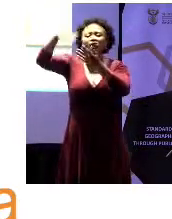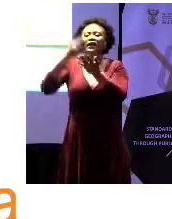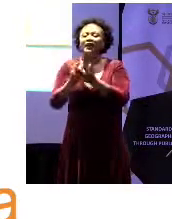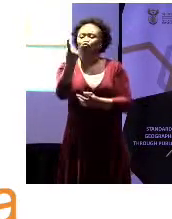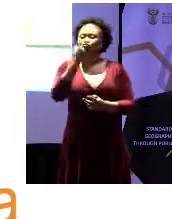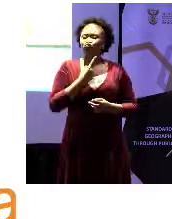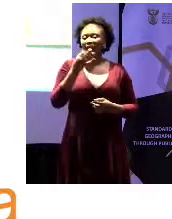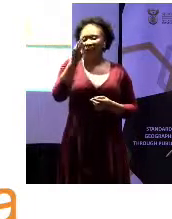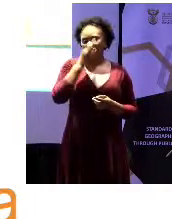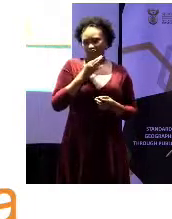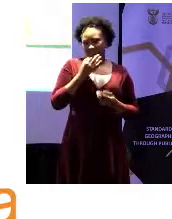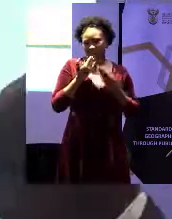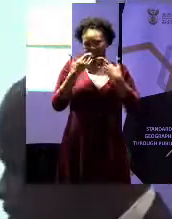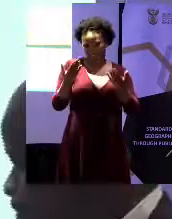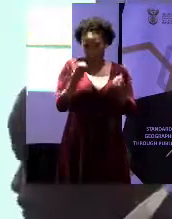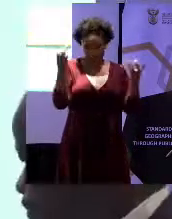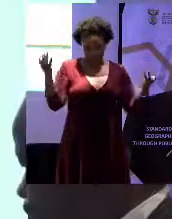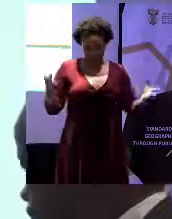much.